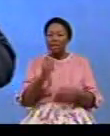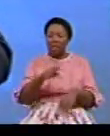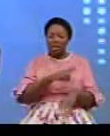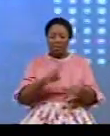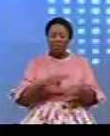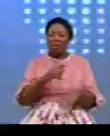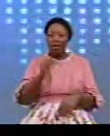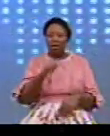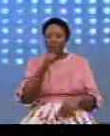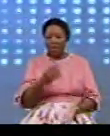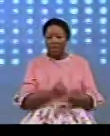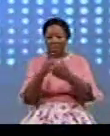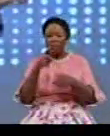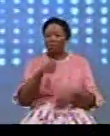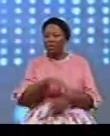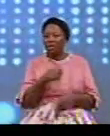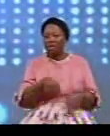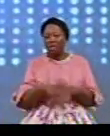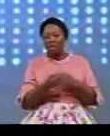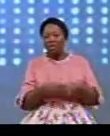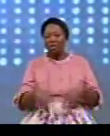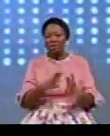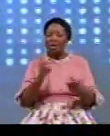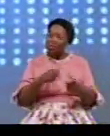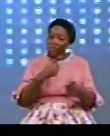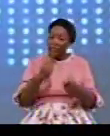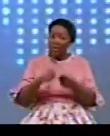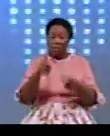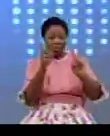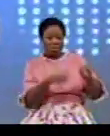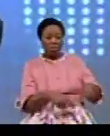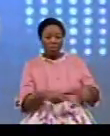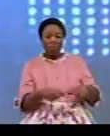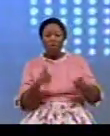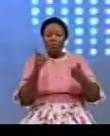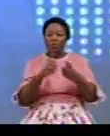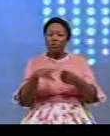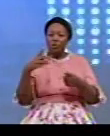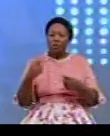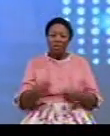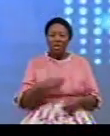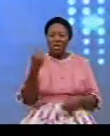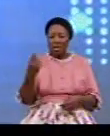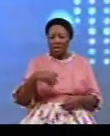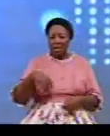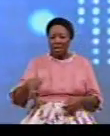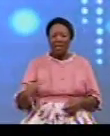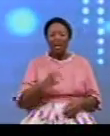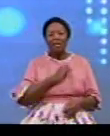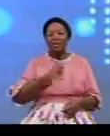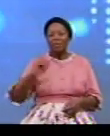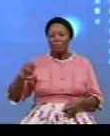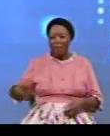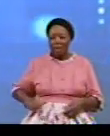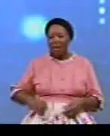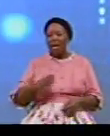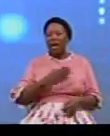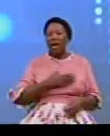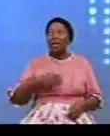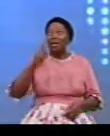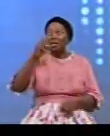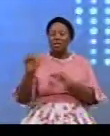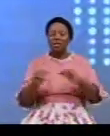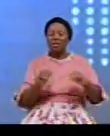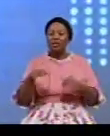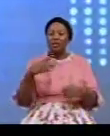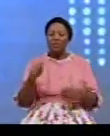you tonight. He will take your heart, turn your heart around, and he will cleanse your heart and all